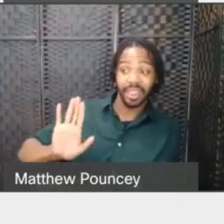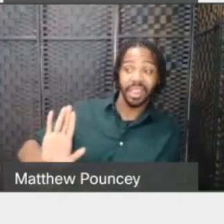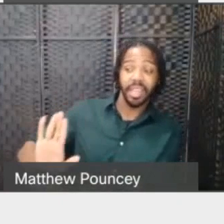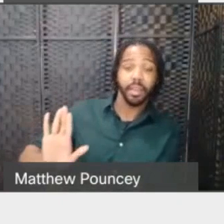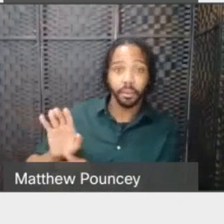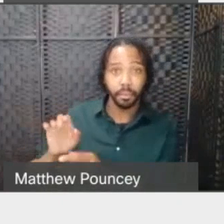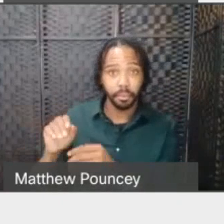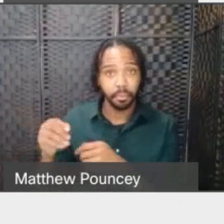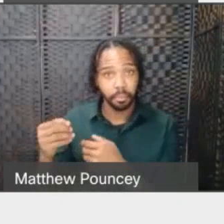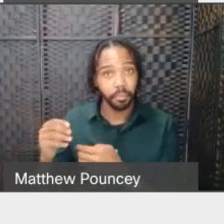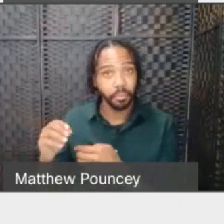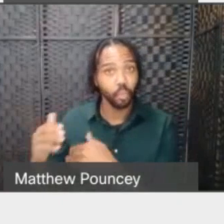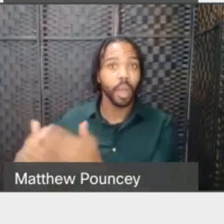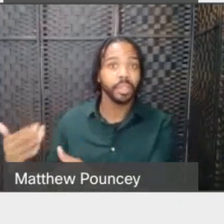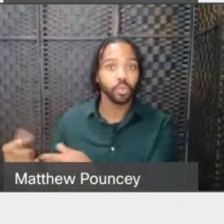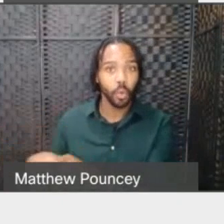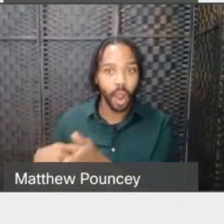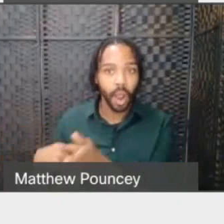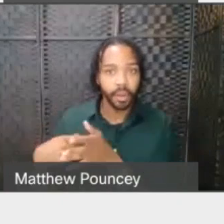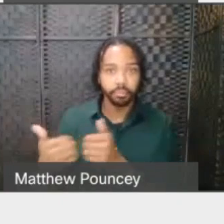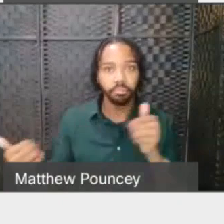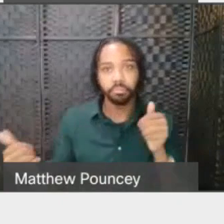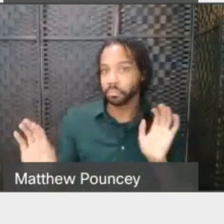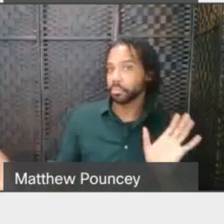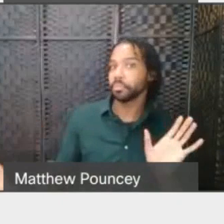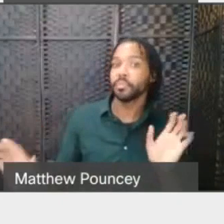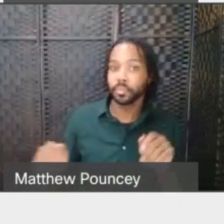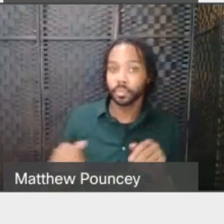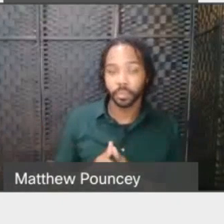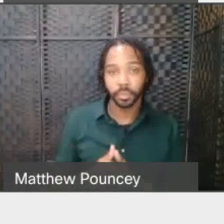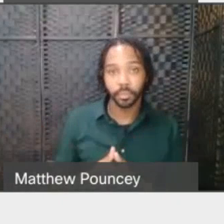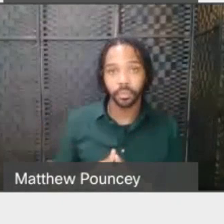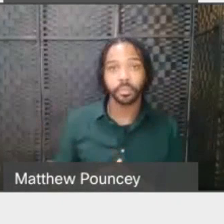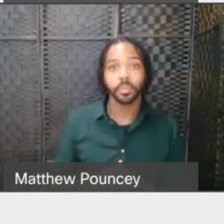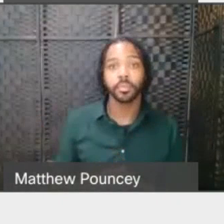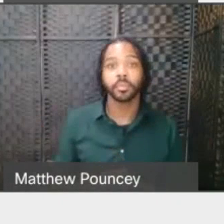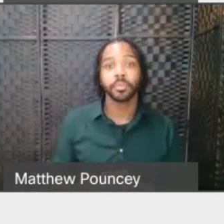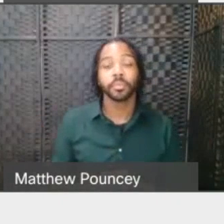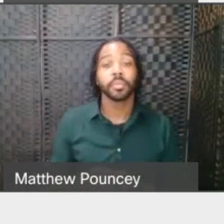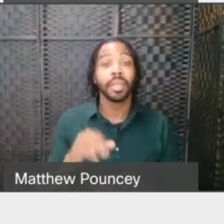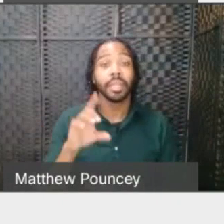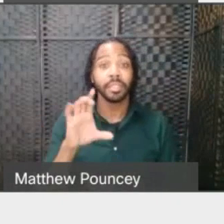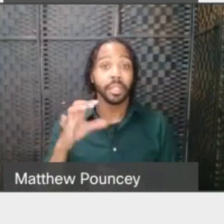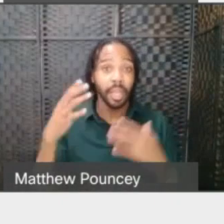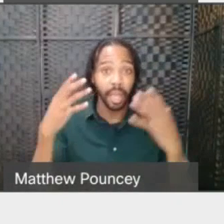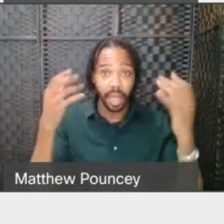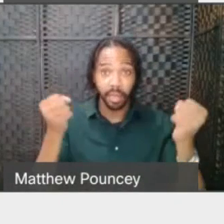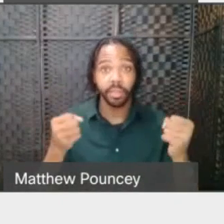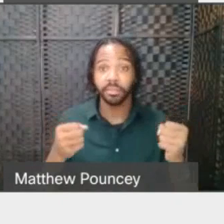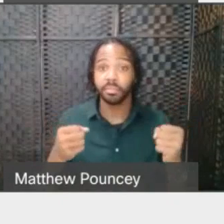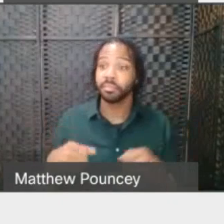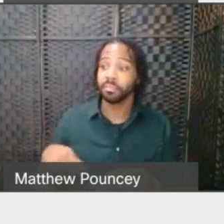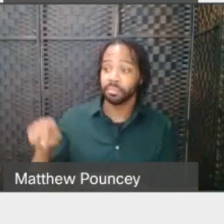This is what we require. DC Health is regulating at this time someone's license or ability